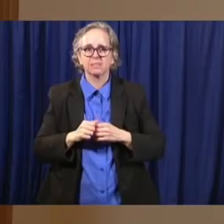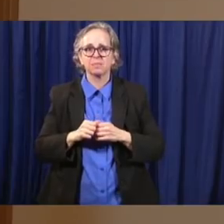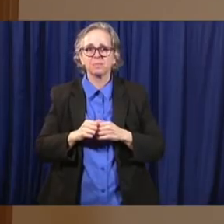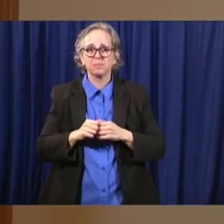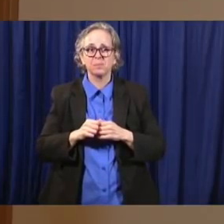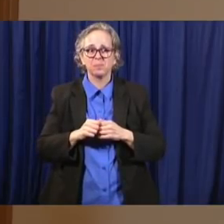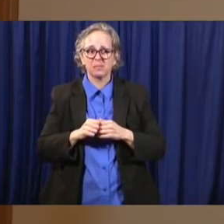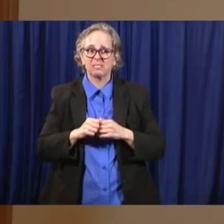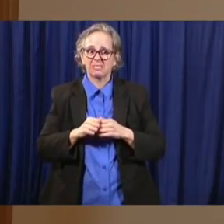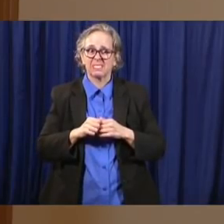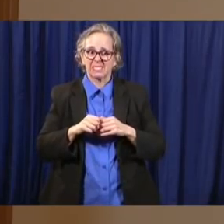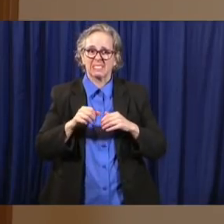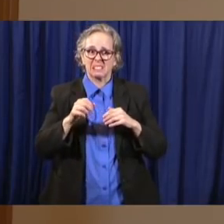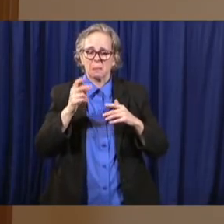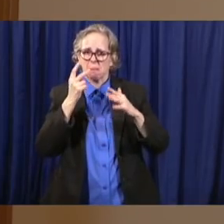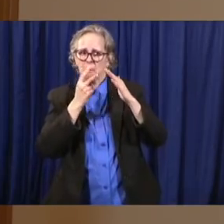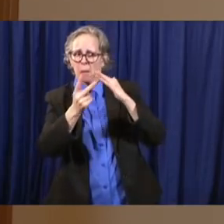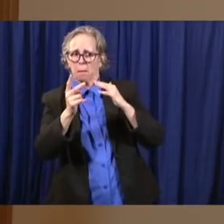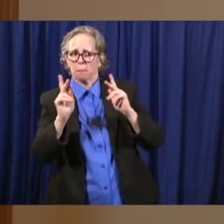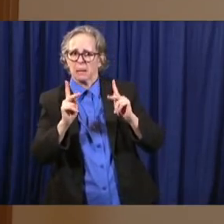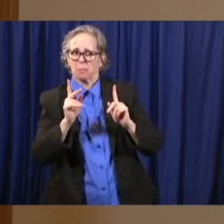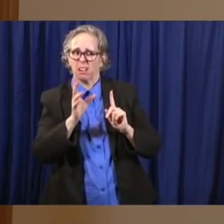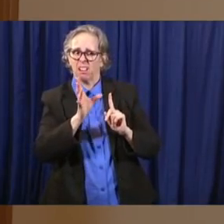the first week, and they,